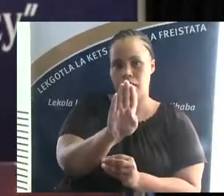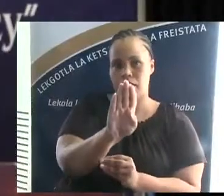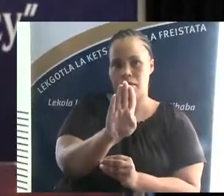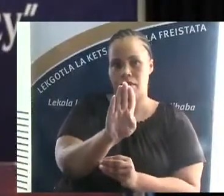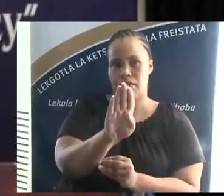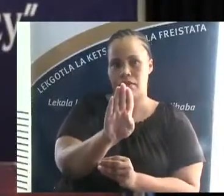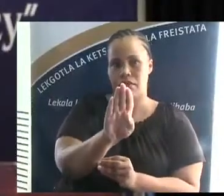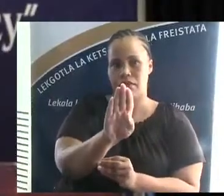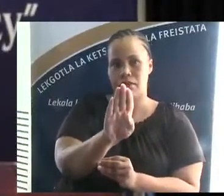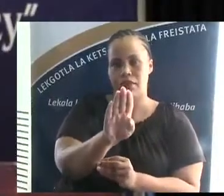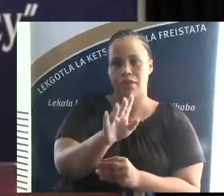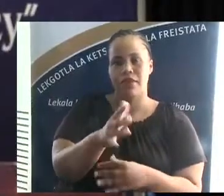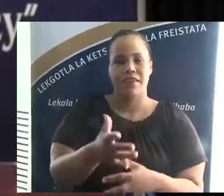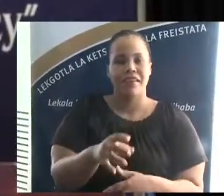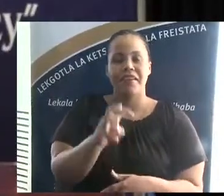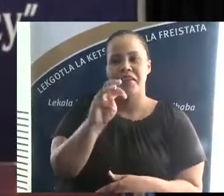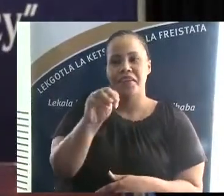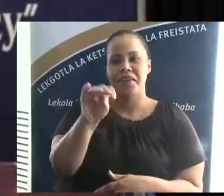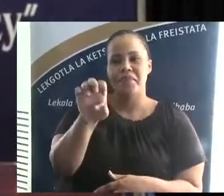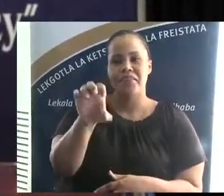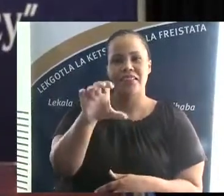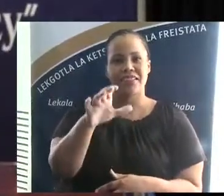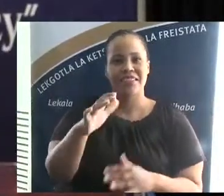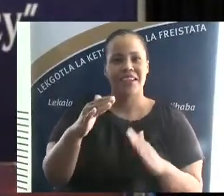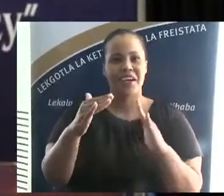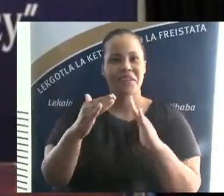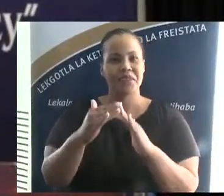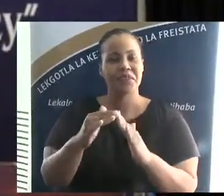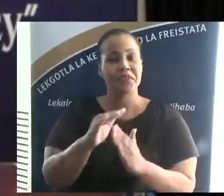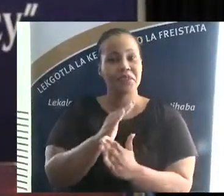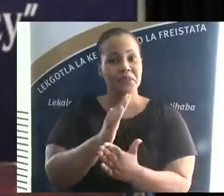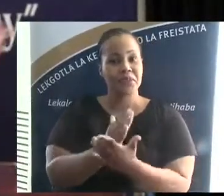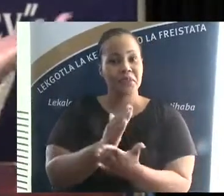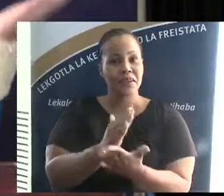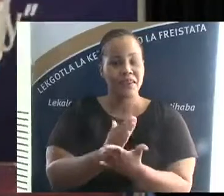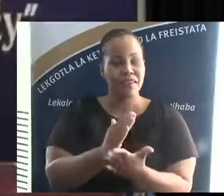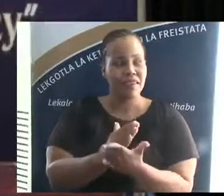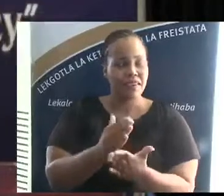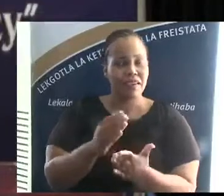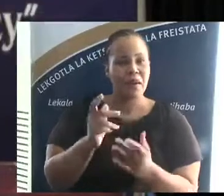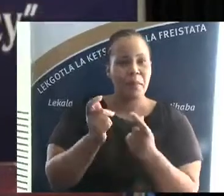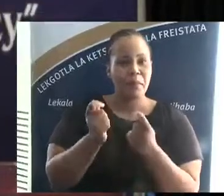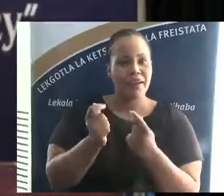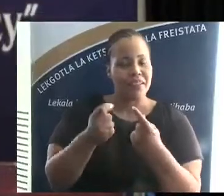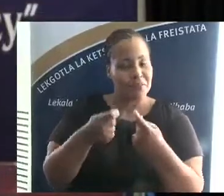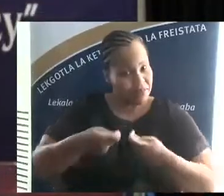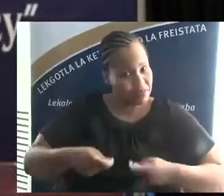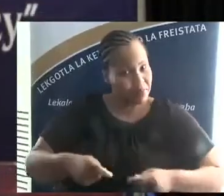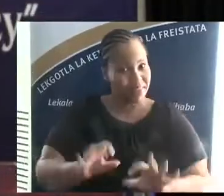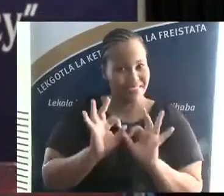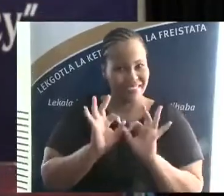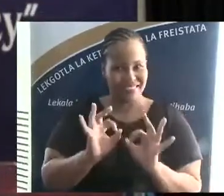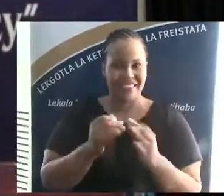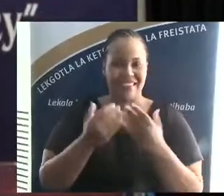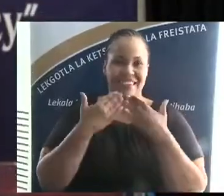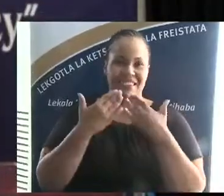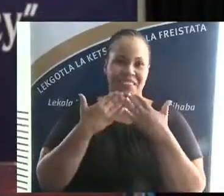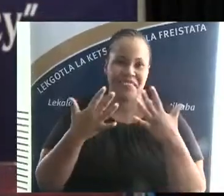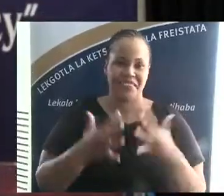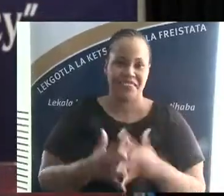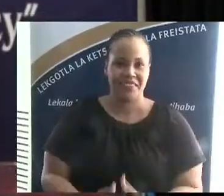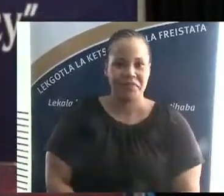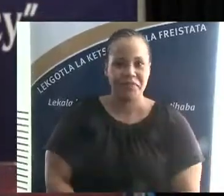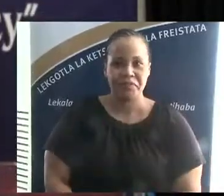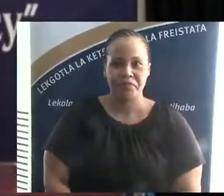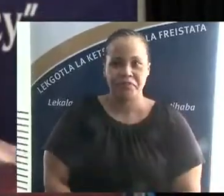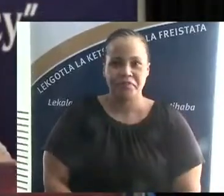You may spur Honourable MEC Dukwana to make sure that all those monies are spent. Thank you very much.